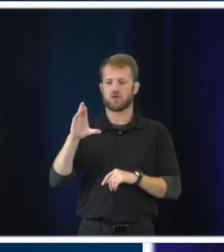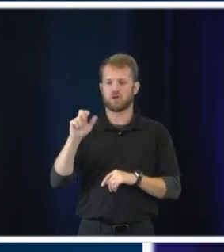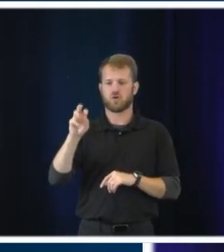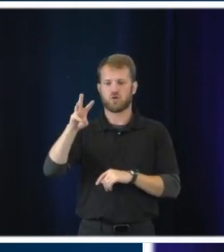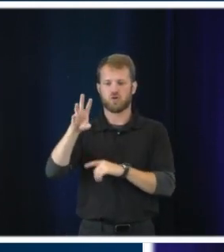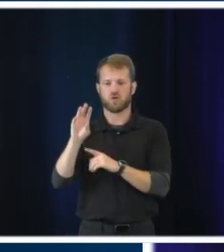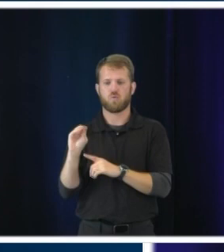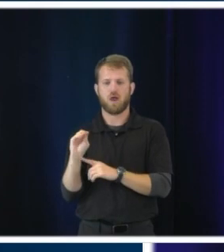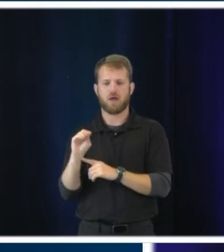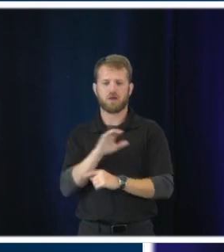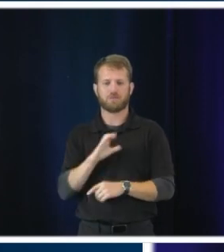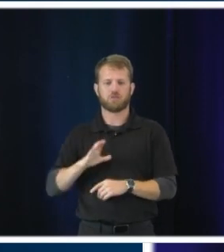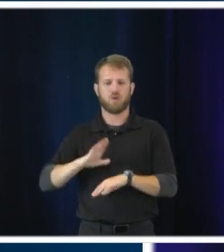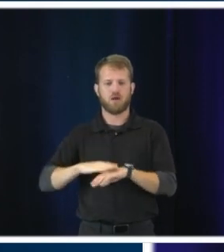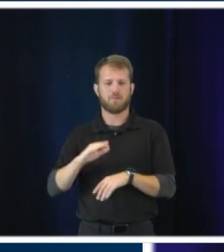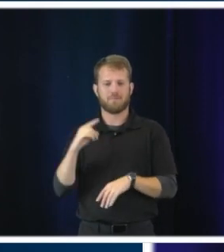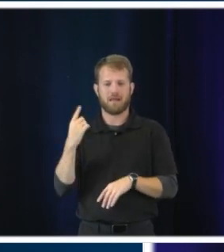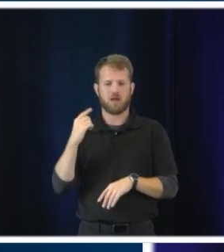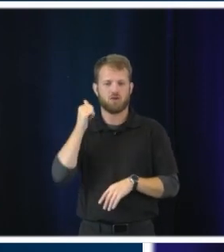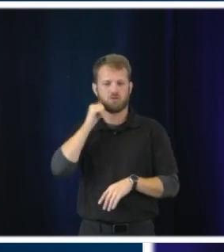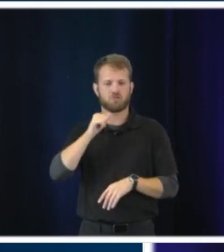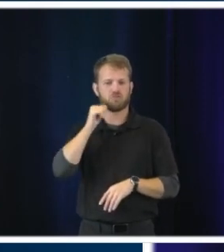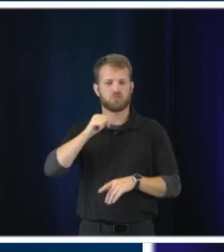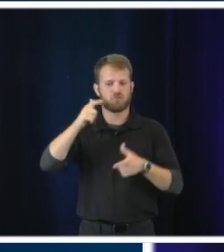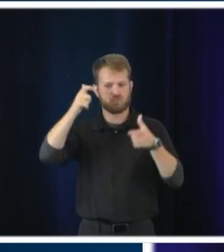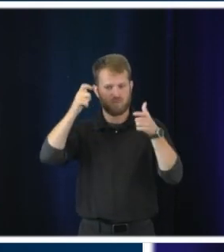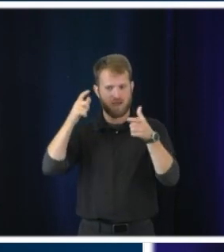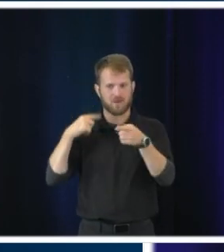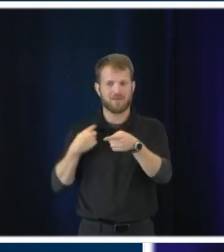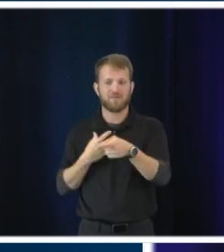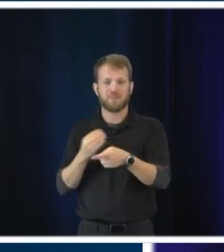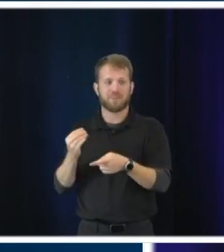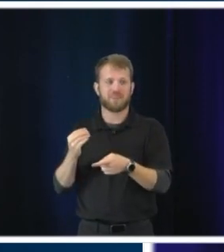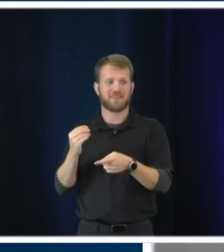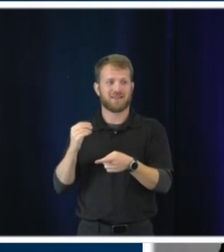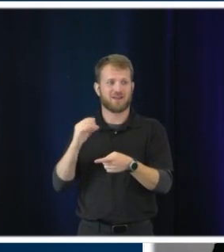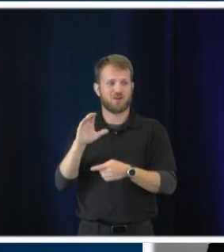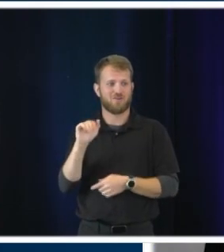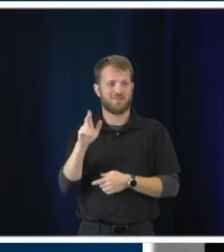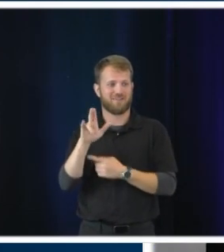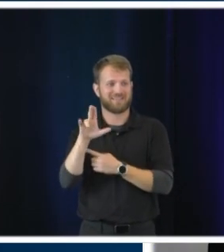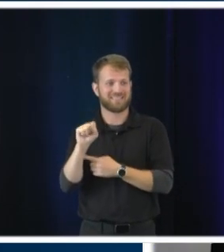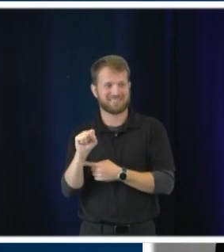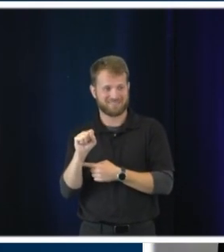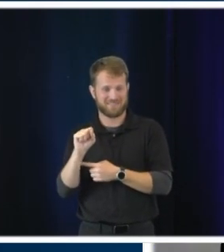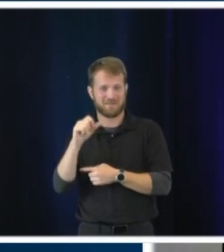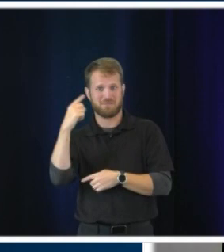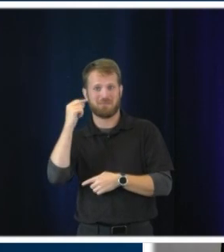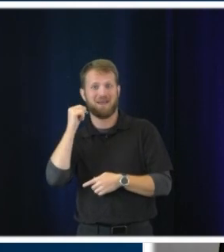Ohio Legislative Black Caucus State of the Black Family Keynote, just to name a few.